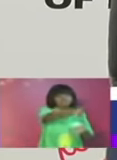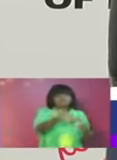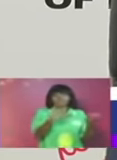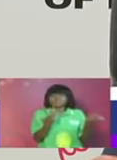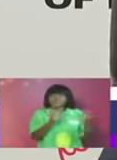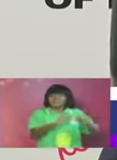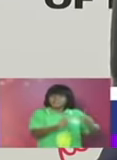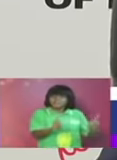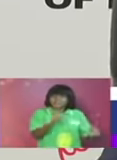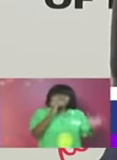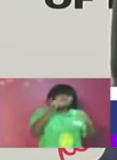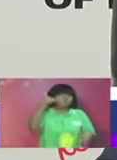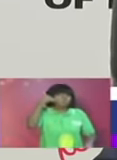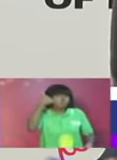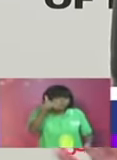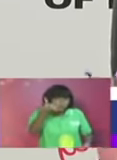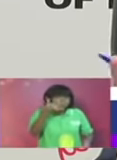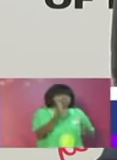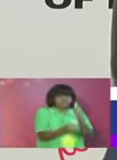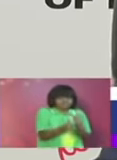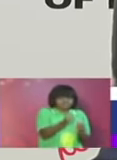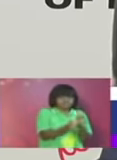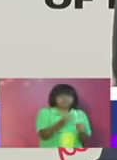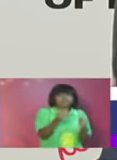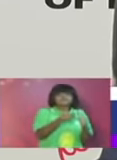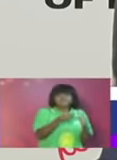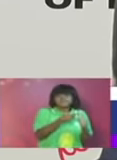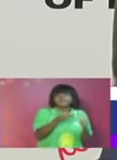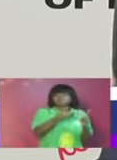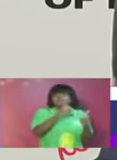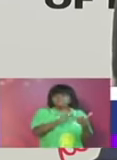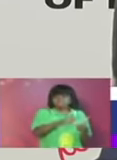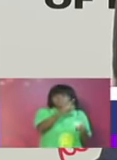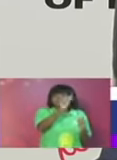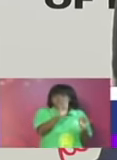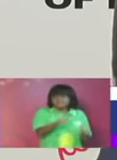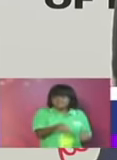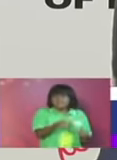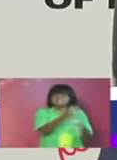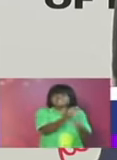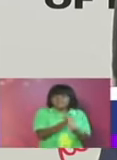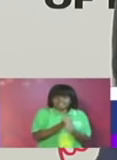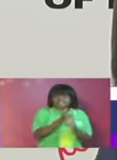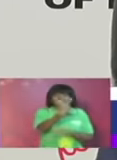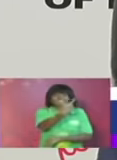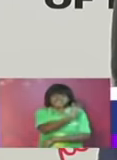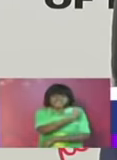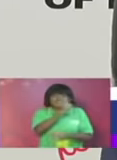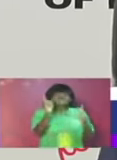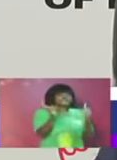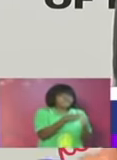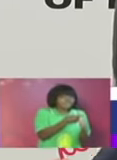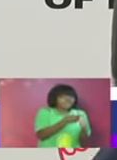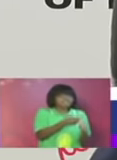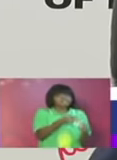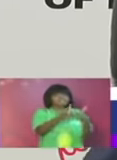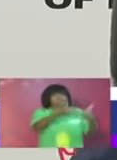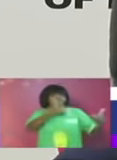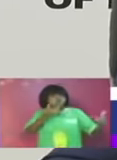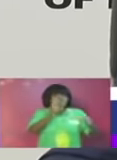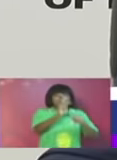walk-ins. So we have to shoot these vaccines or administer these vaccines, 42,000, in the shortest